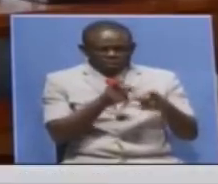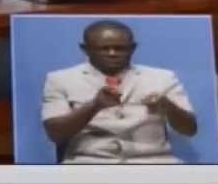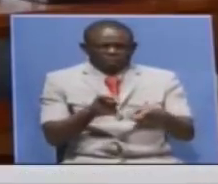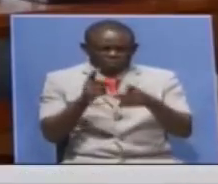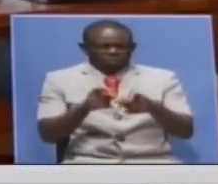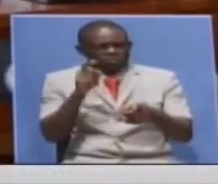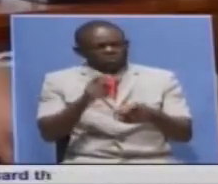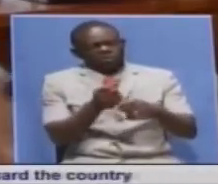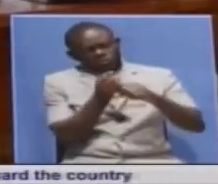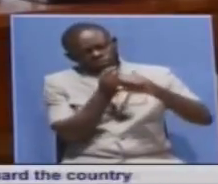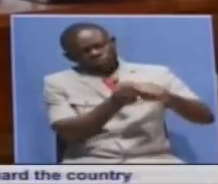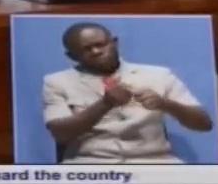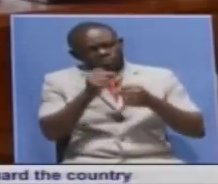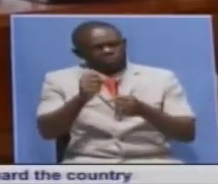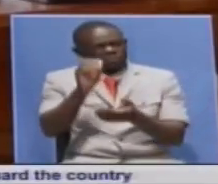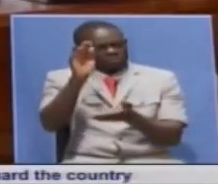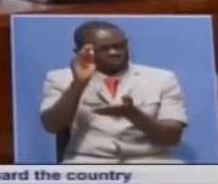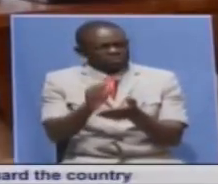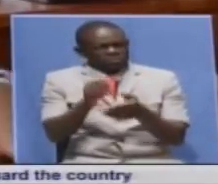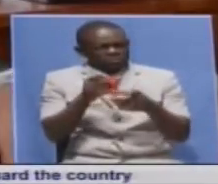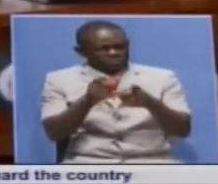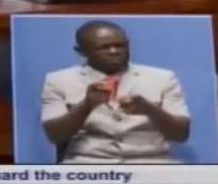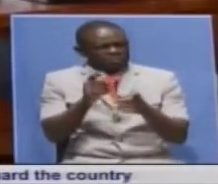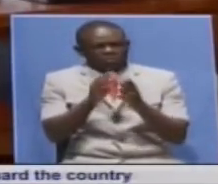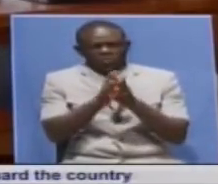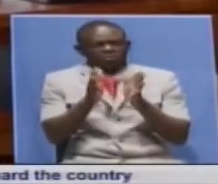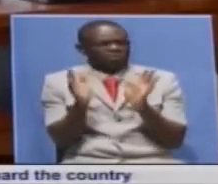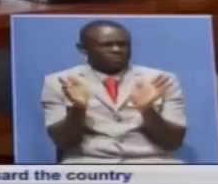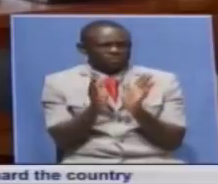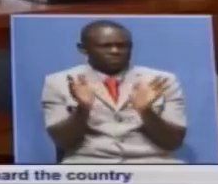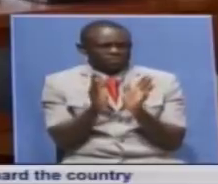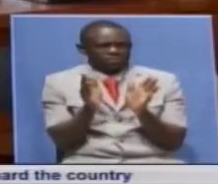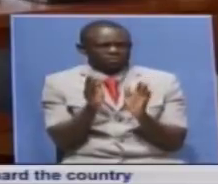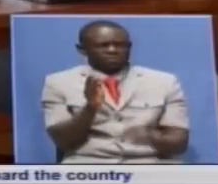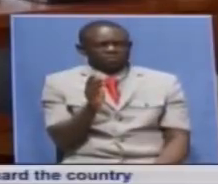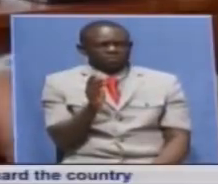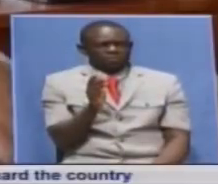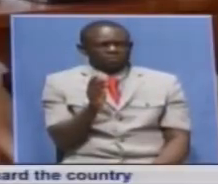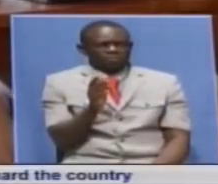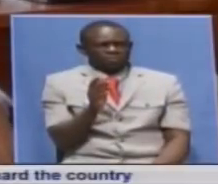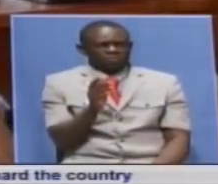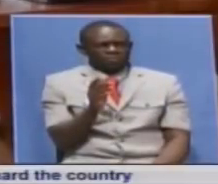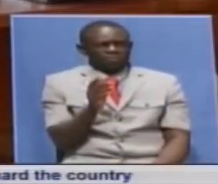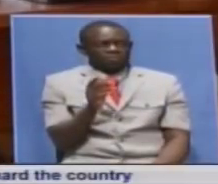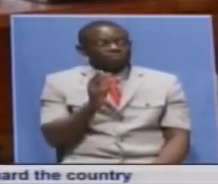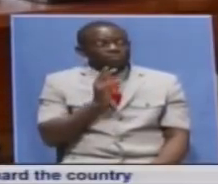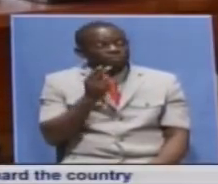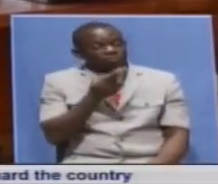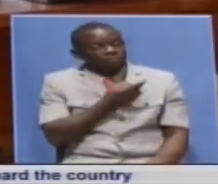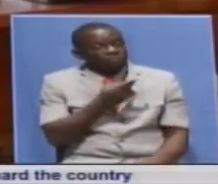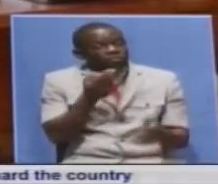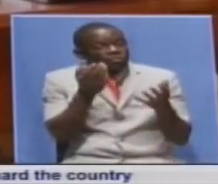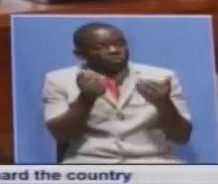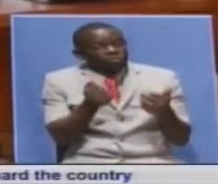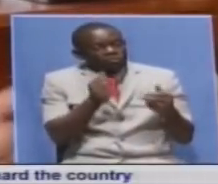Poaching comes from the community when there is no ownership. So to create ownership is what